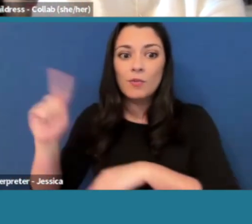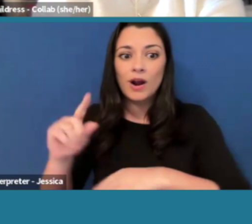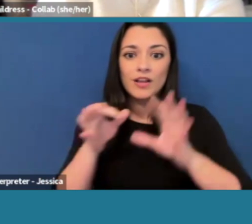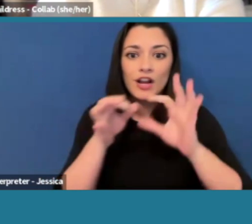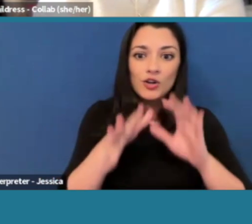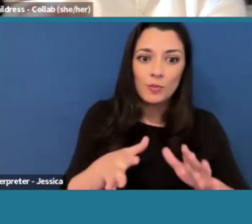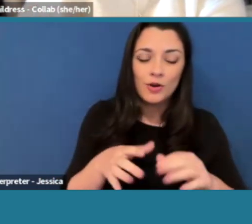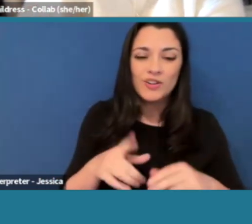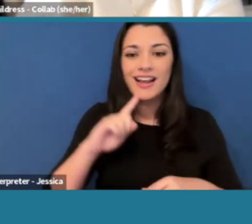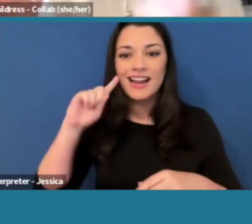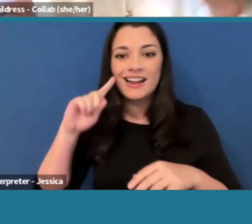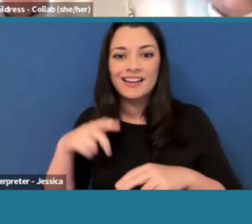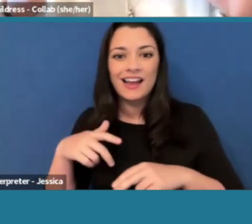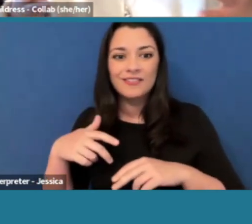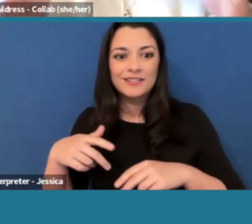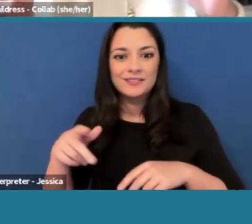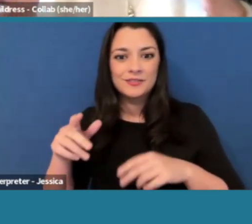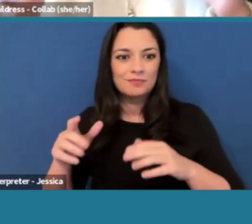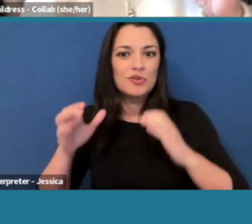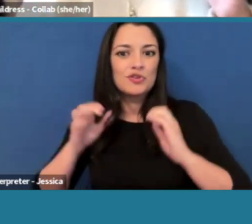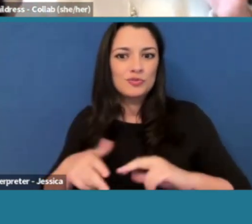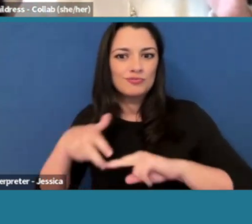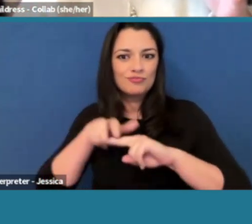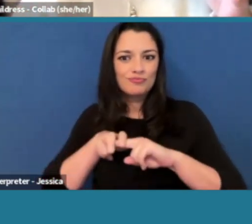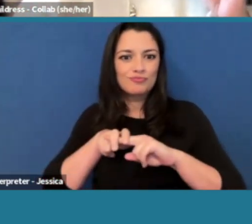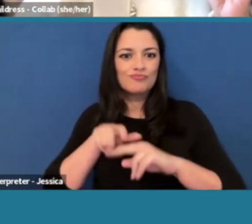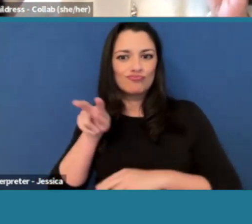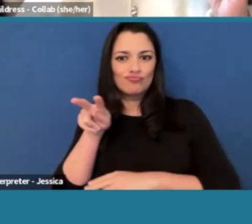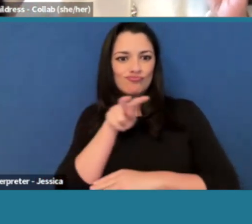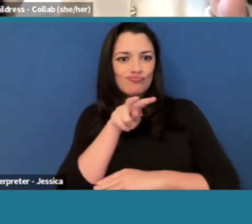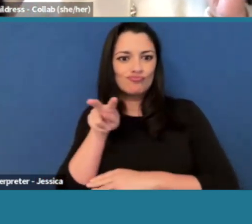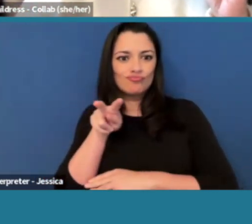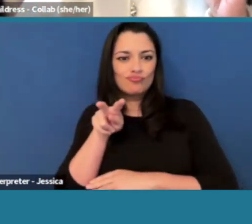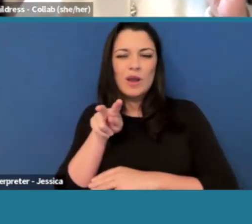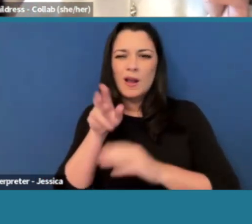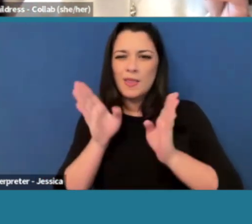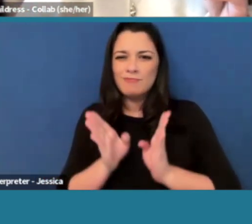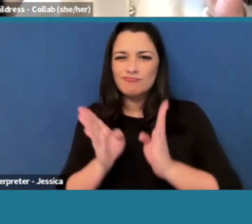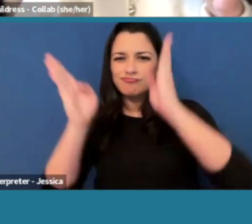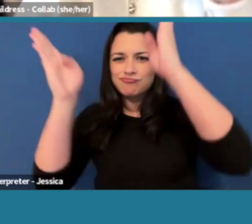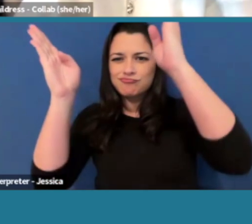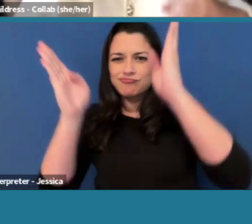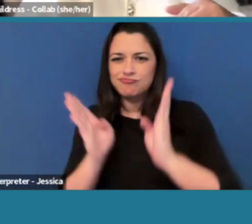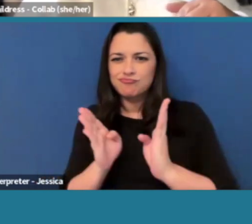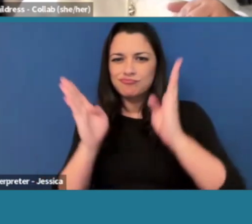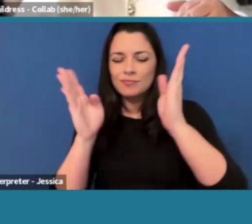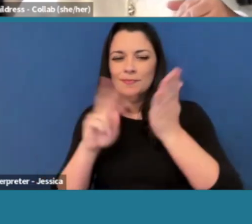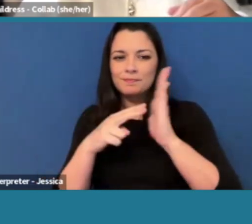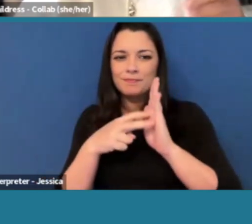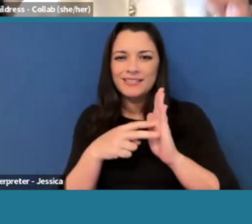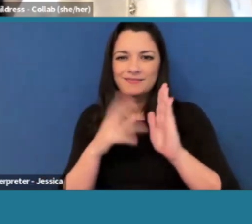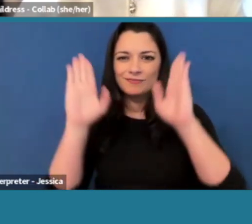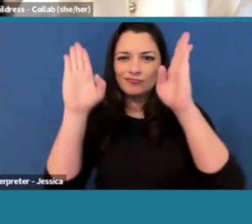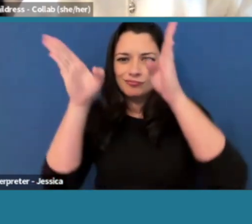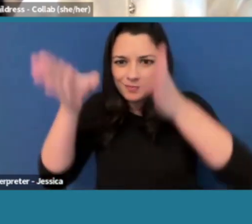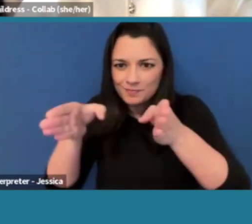deaf patrons are located. A sort of cone of spotlight indicates the line of sight in two different